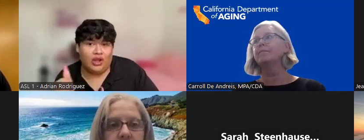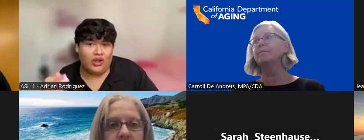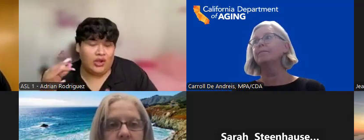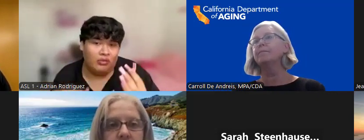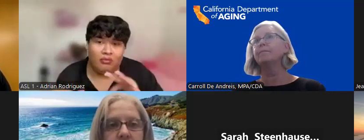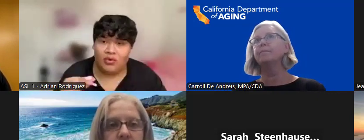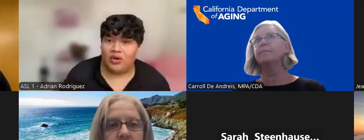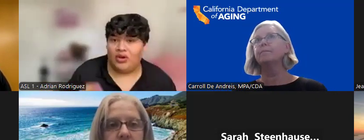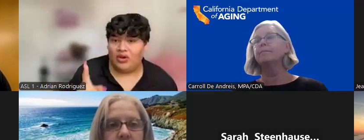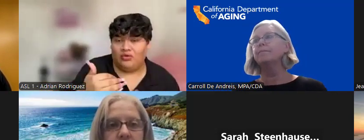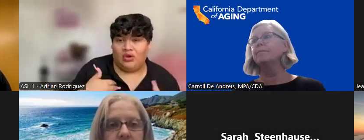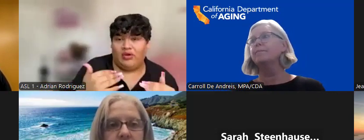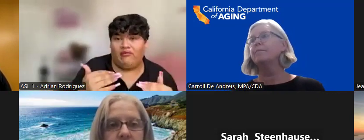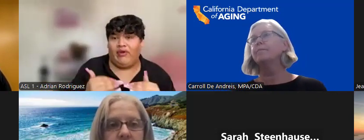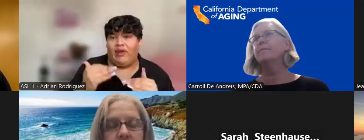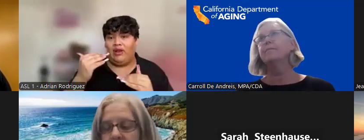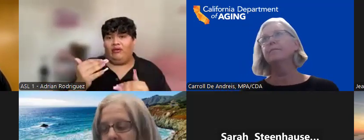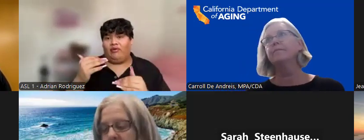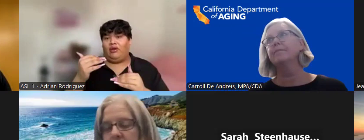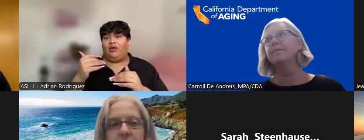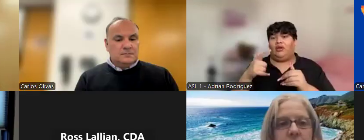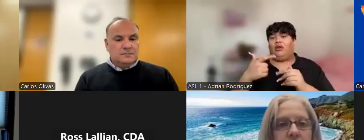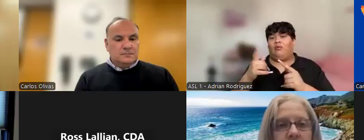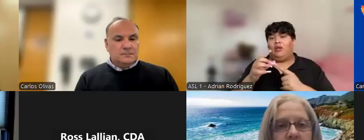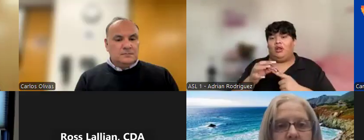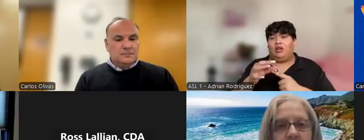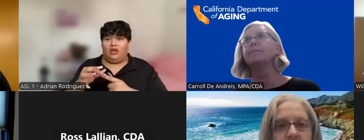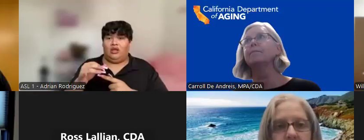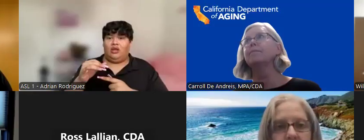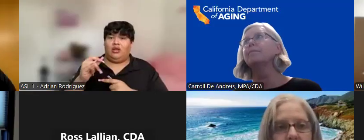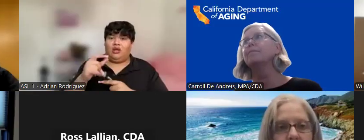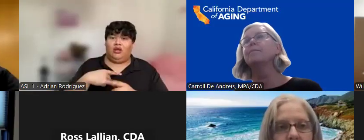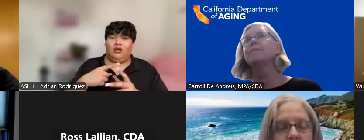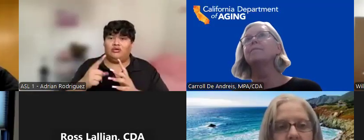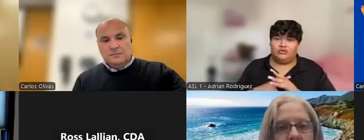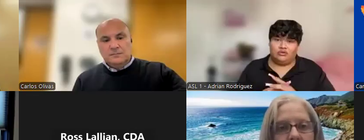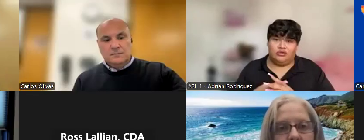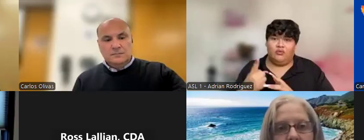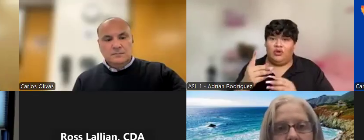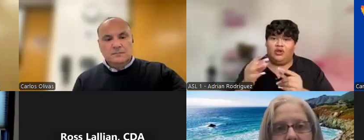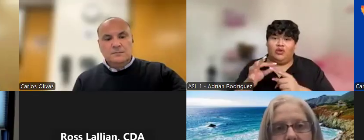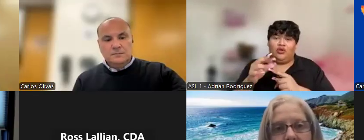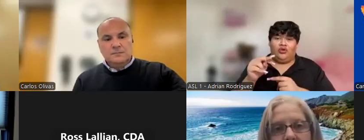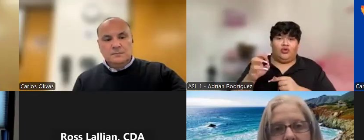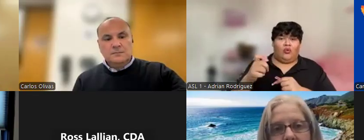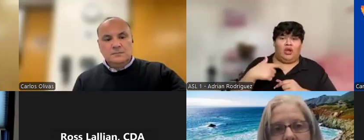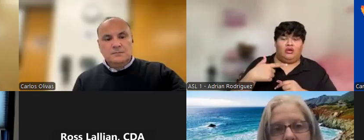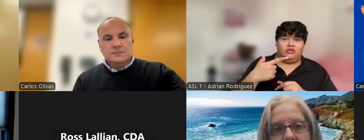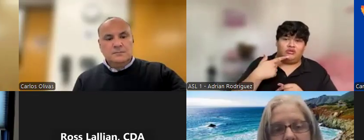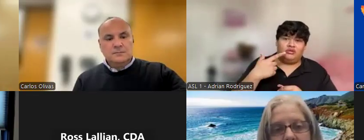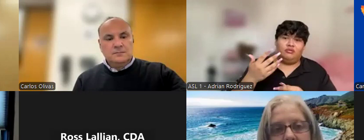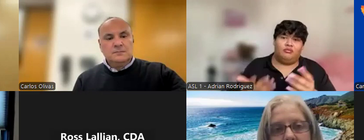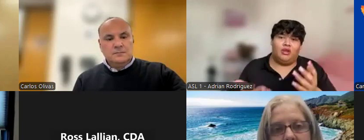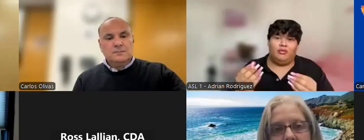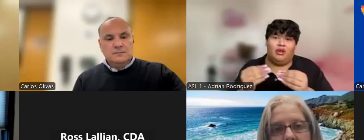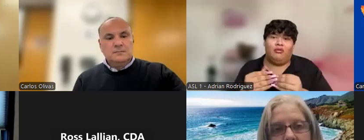to elevate? I think one thing I'll start. One of the things that I said is perhaps have